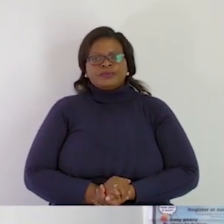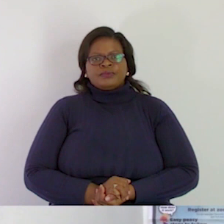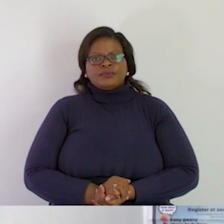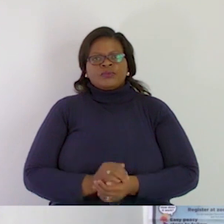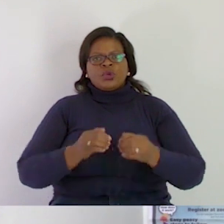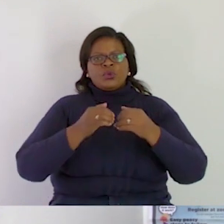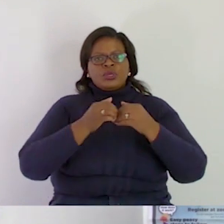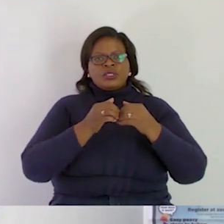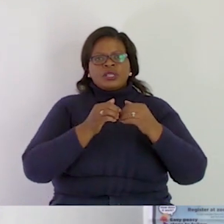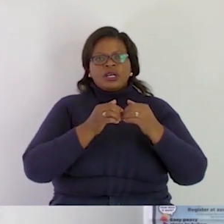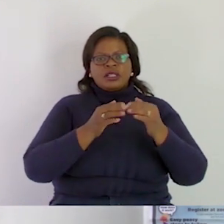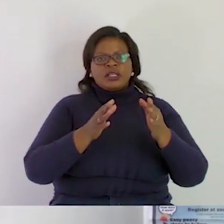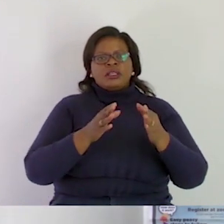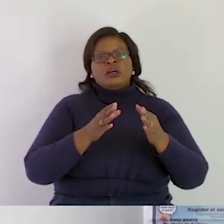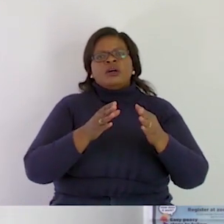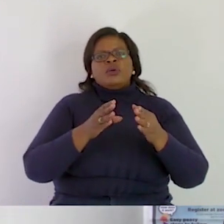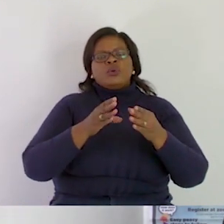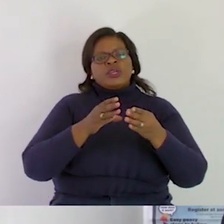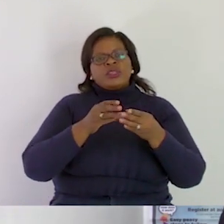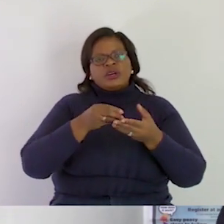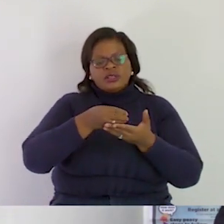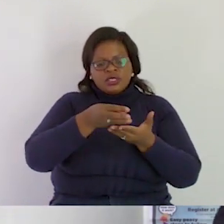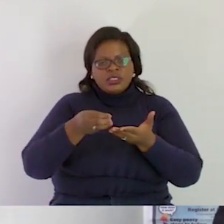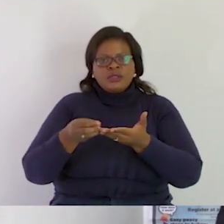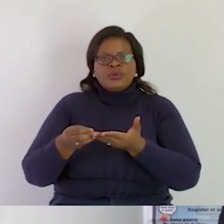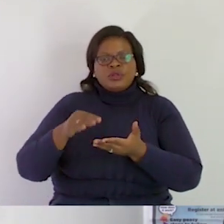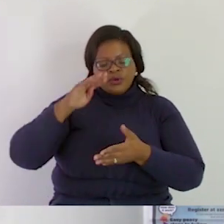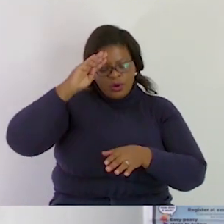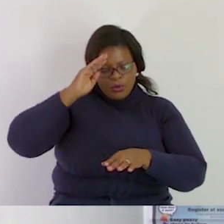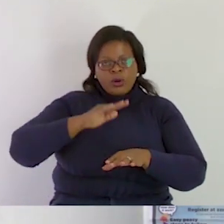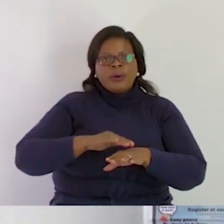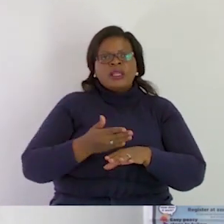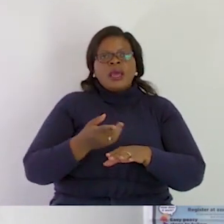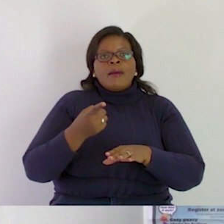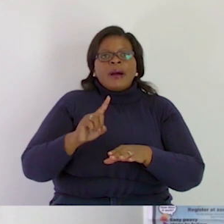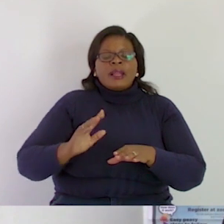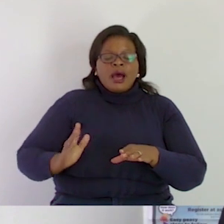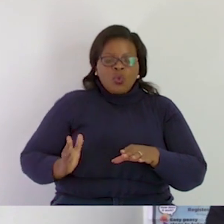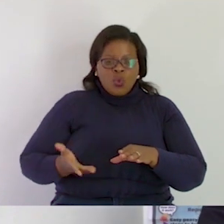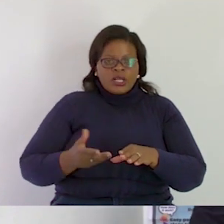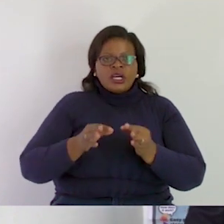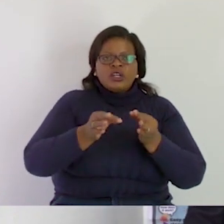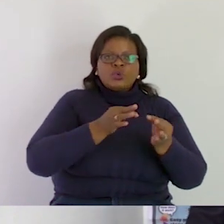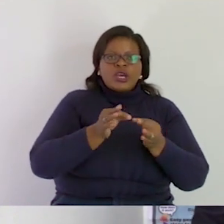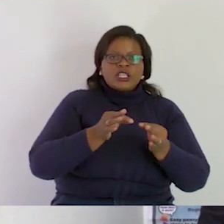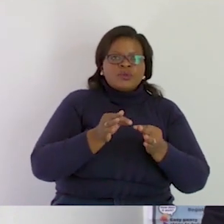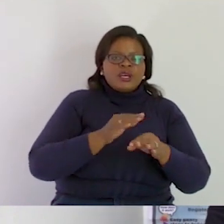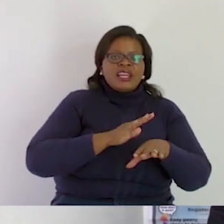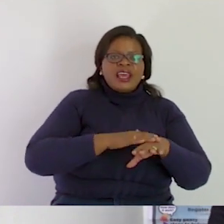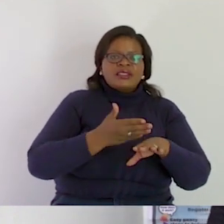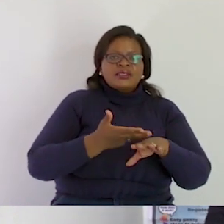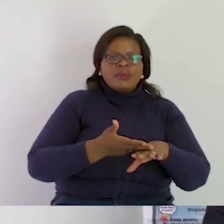distributive property, but allow me to cover the associative property and also commutative property, even though this is